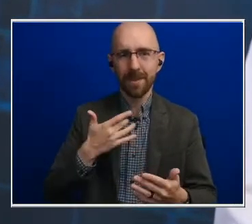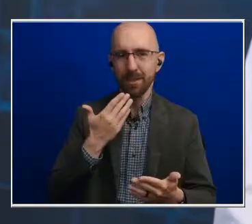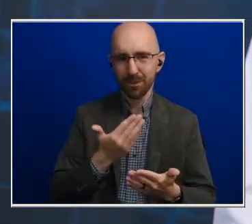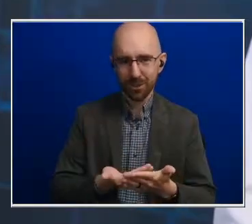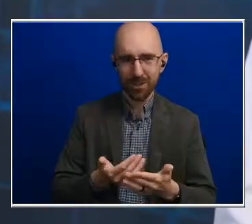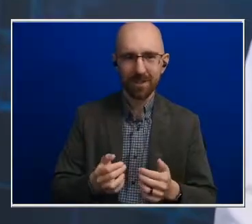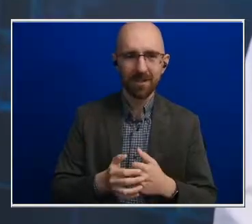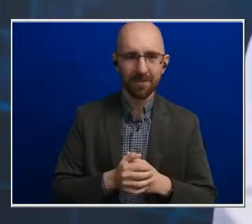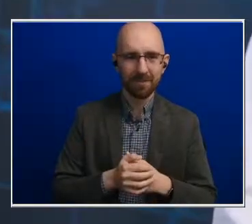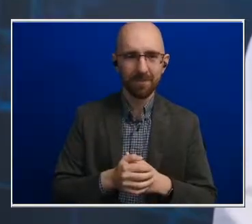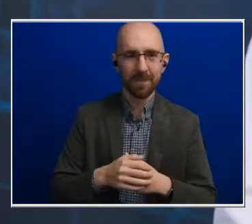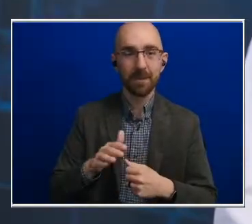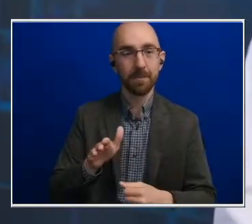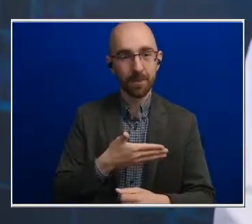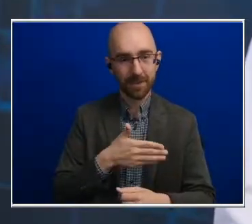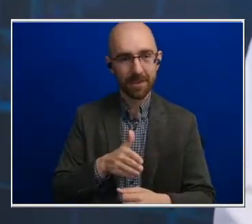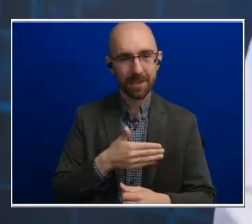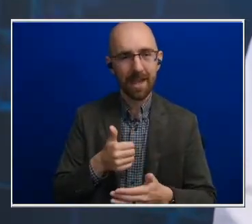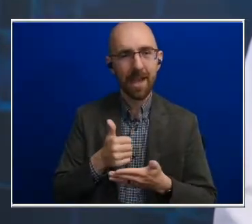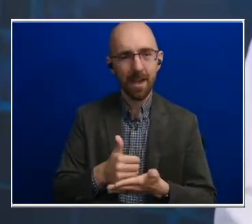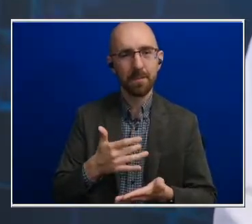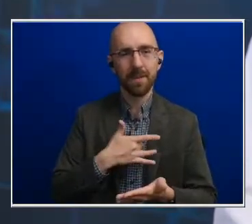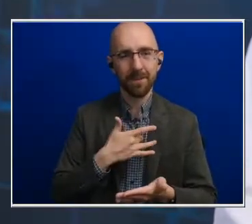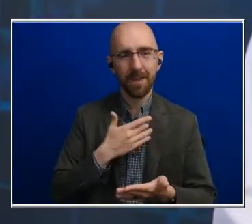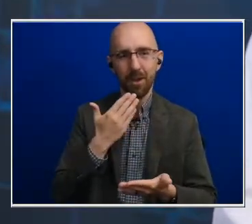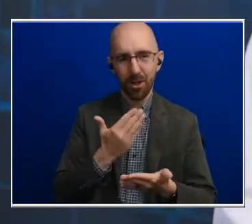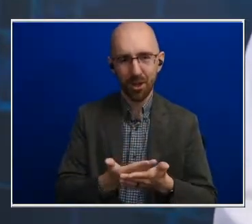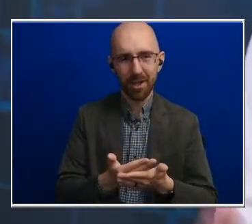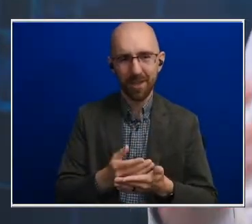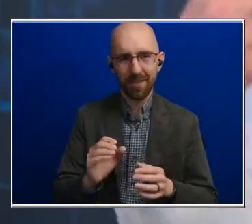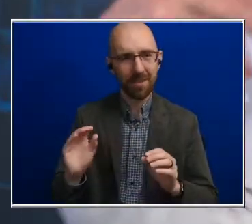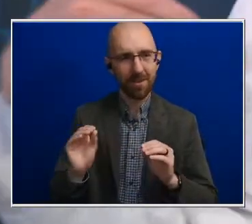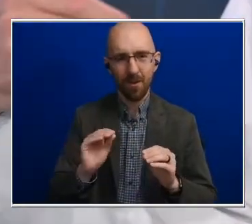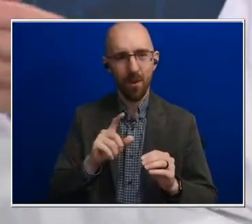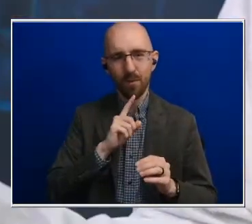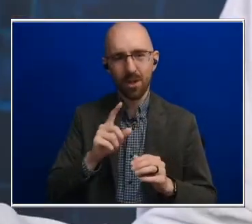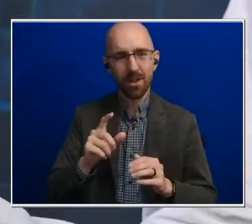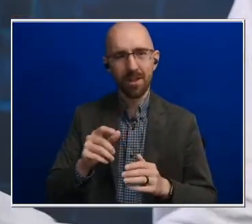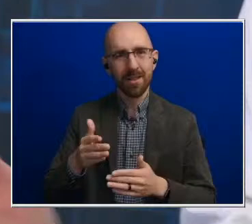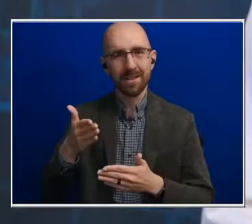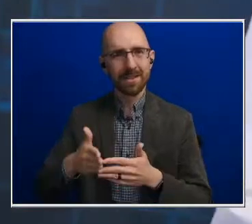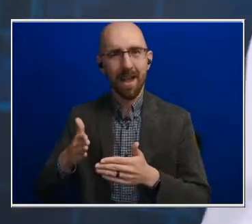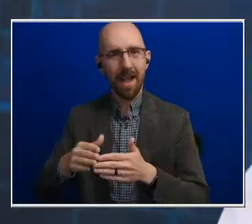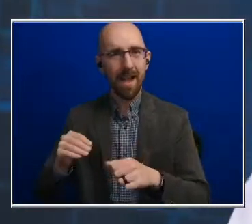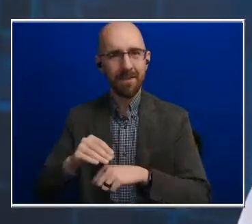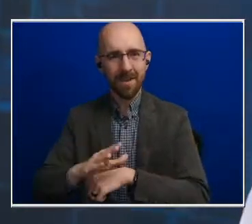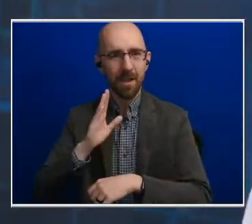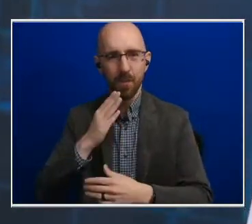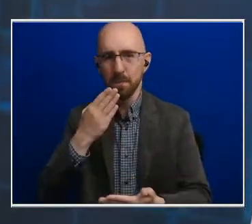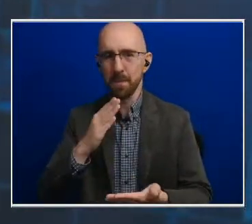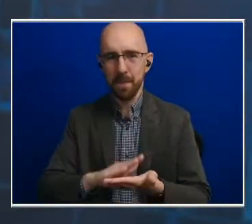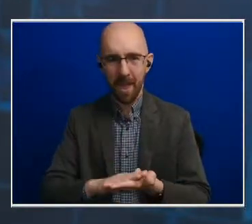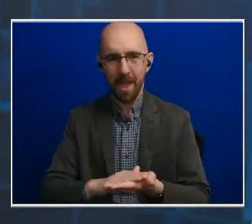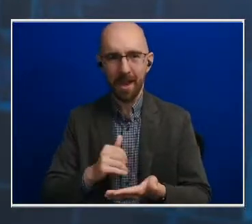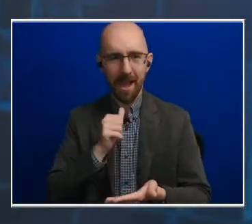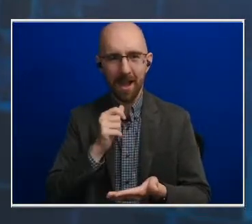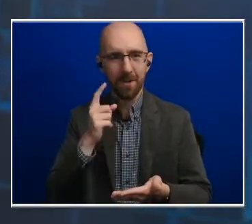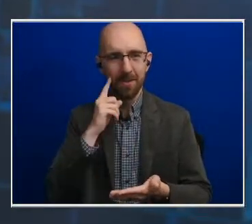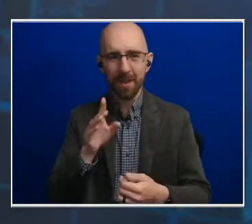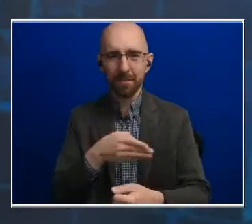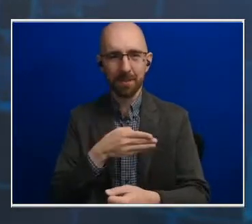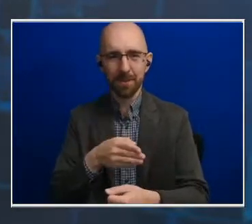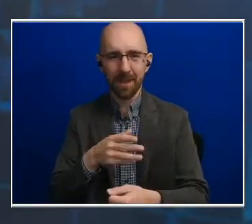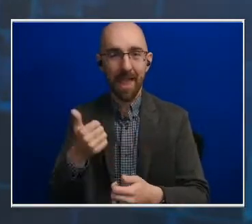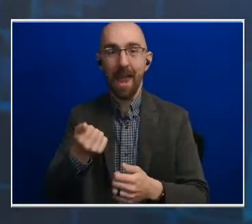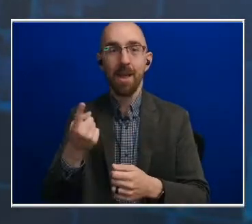music helps you feel good, and there's no real side effects that are going to be bad. And I don't think anybody's going to contest that. So